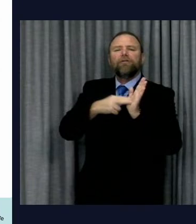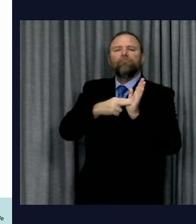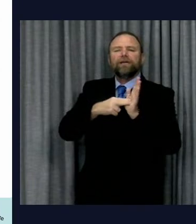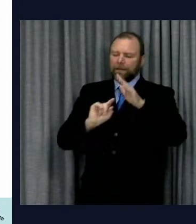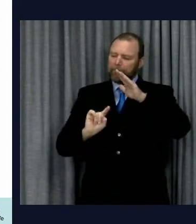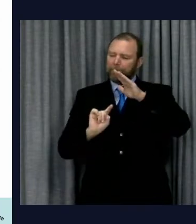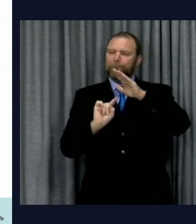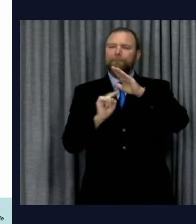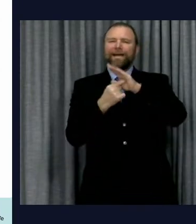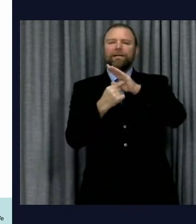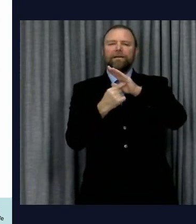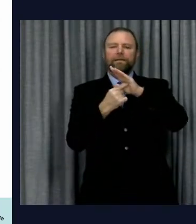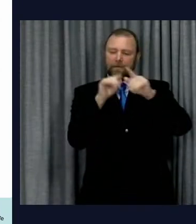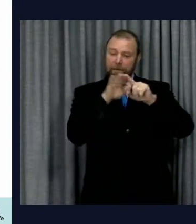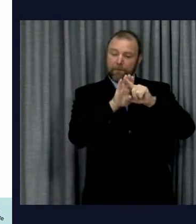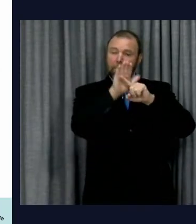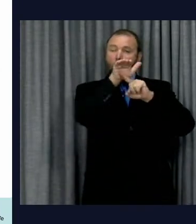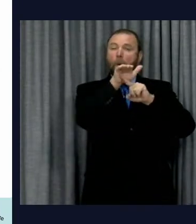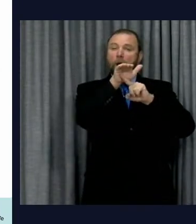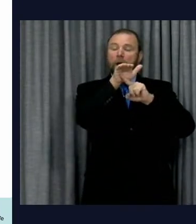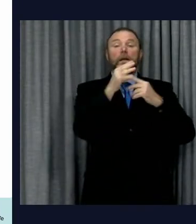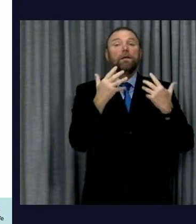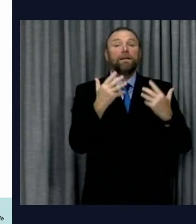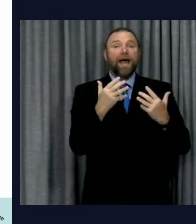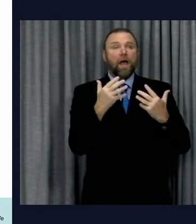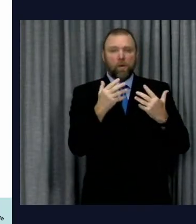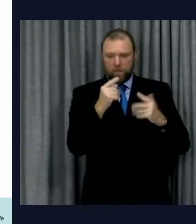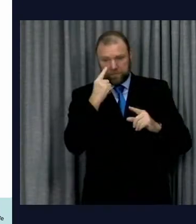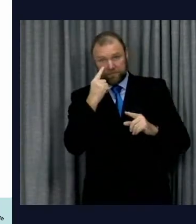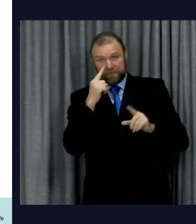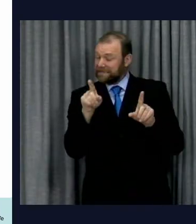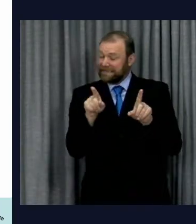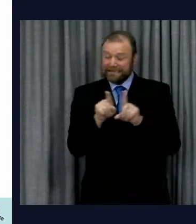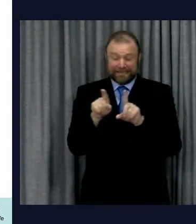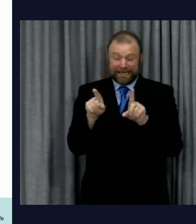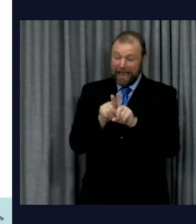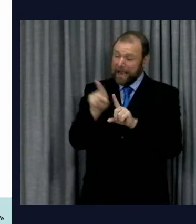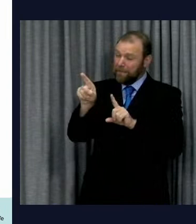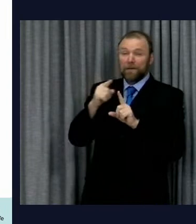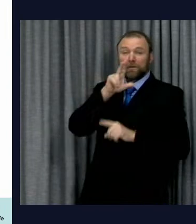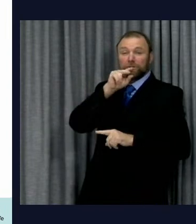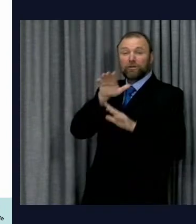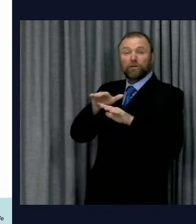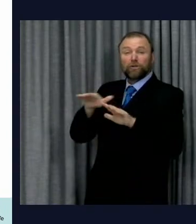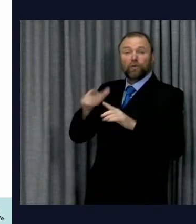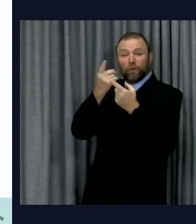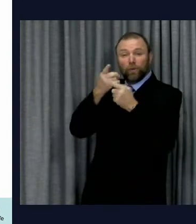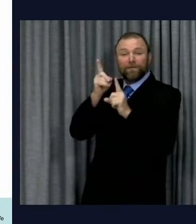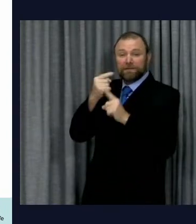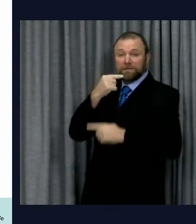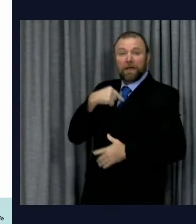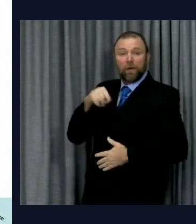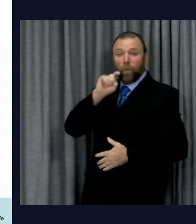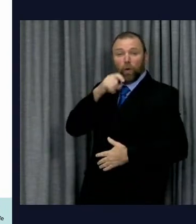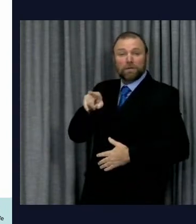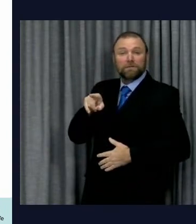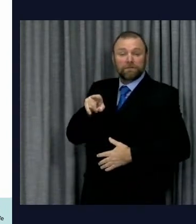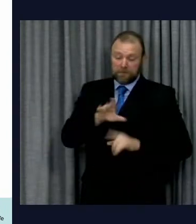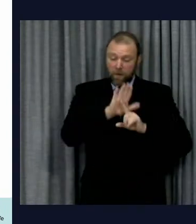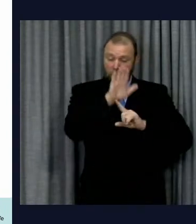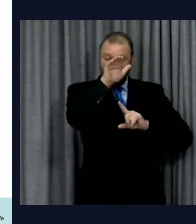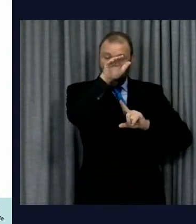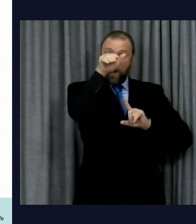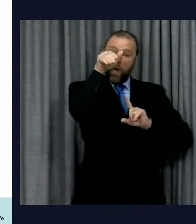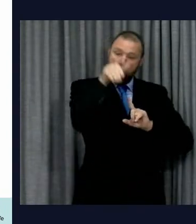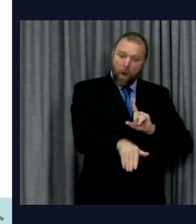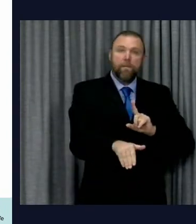Since then, as the model that Swansea University create for us would have suggested, we have seen